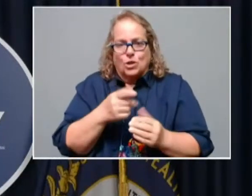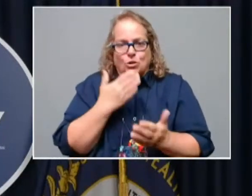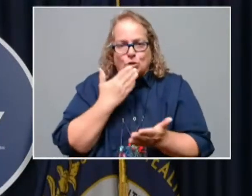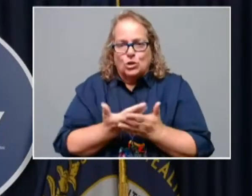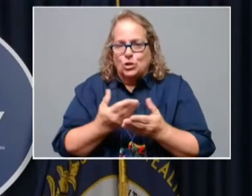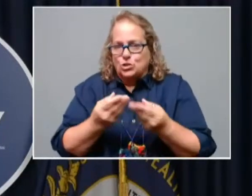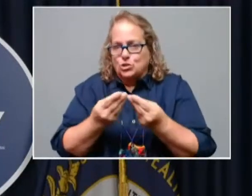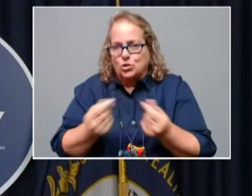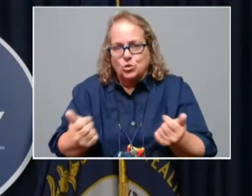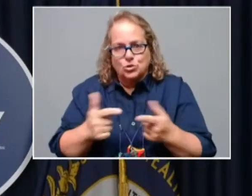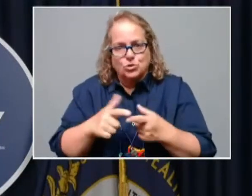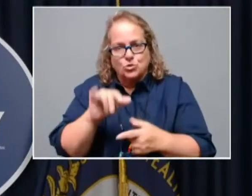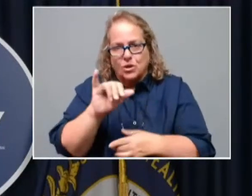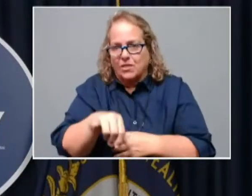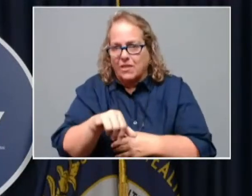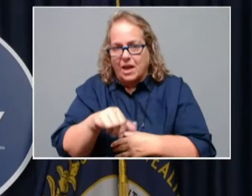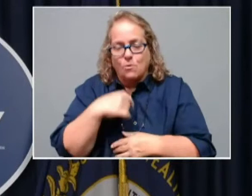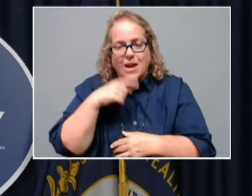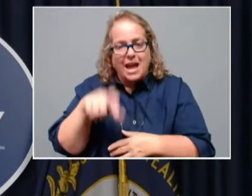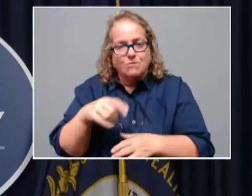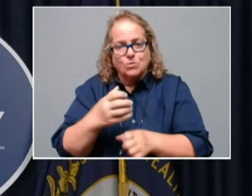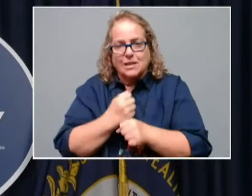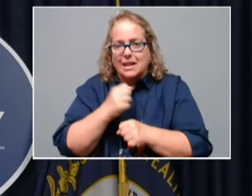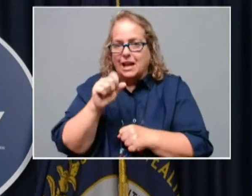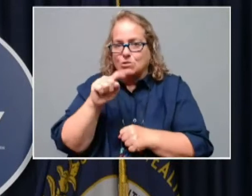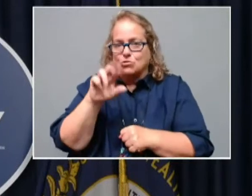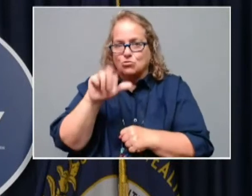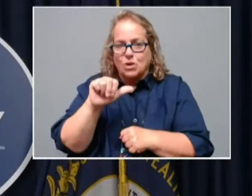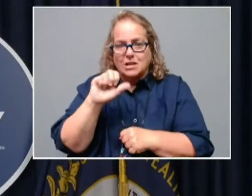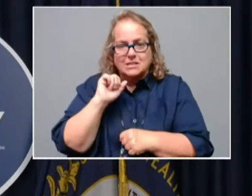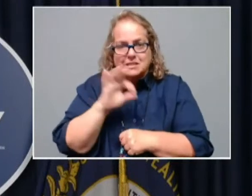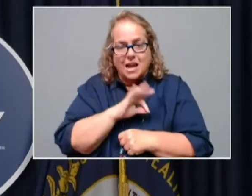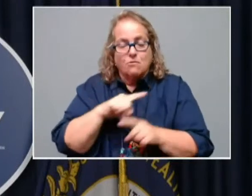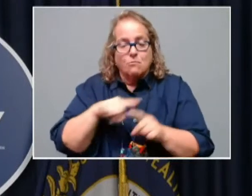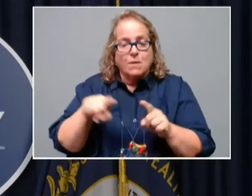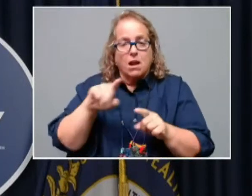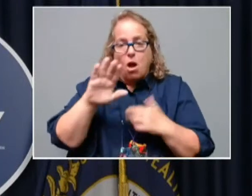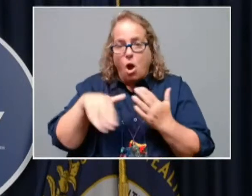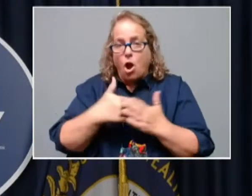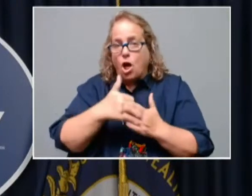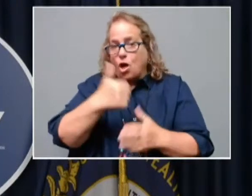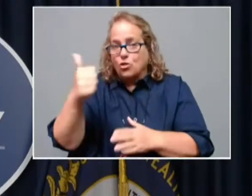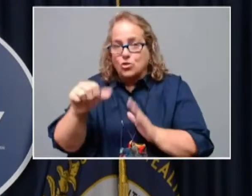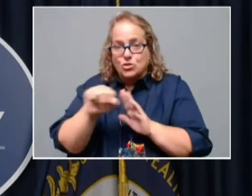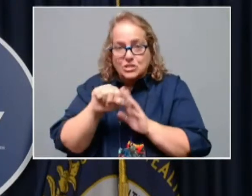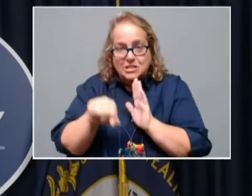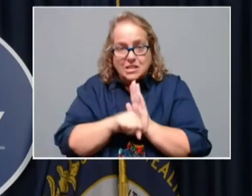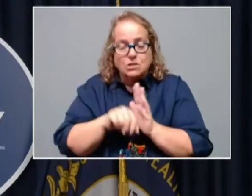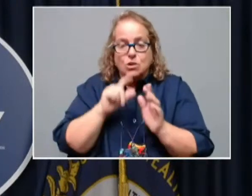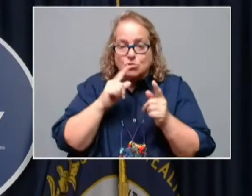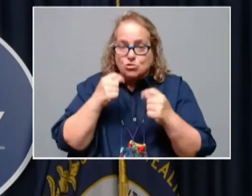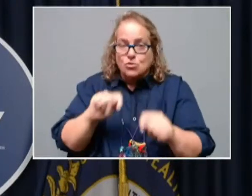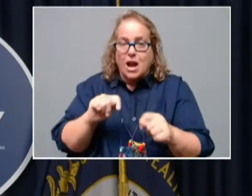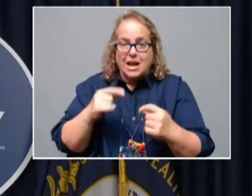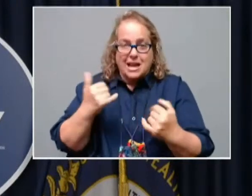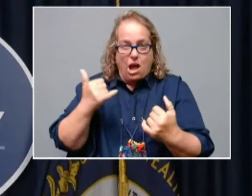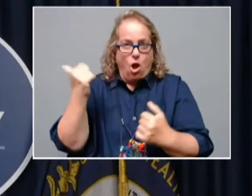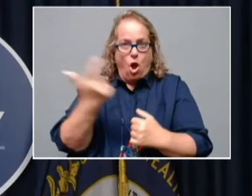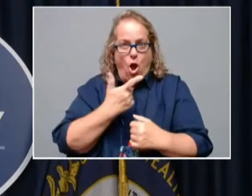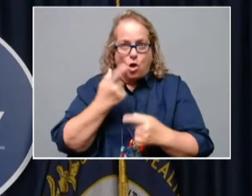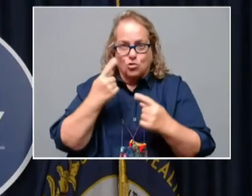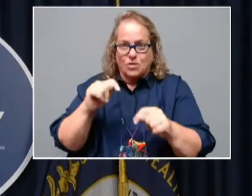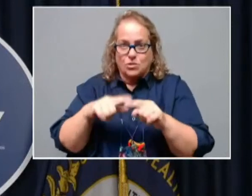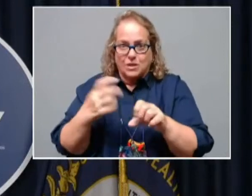the other avenues right now, every other state is trying, and severely difficult. So we can recognize folks from